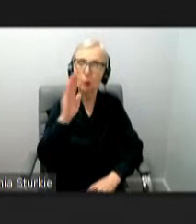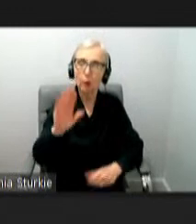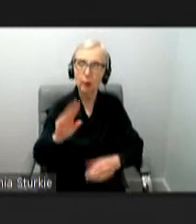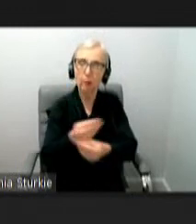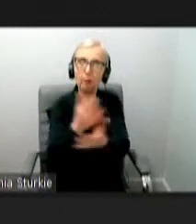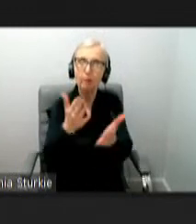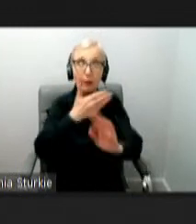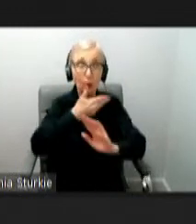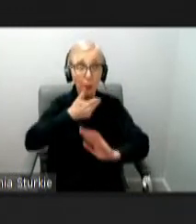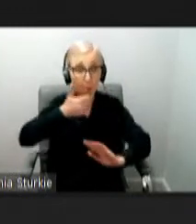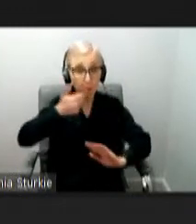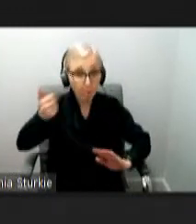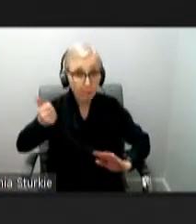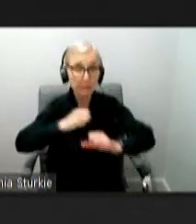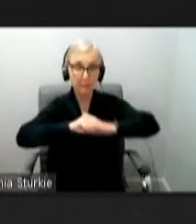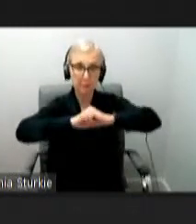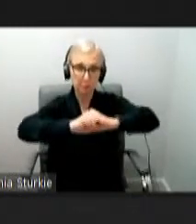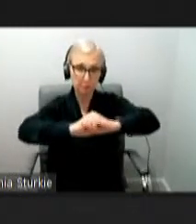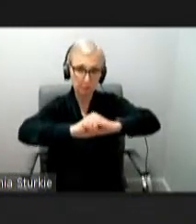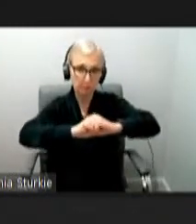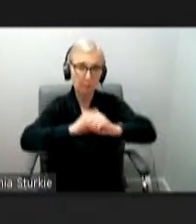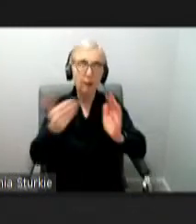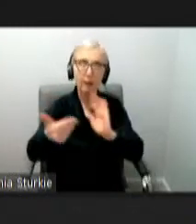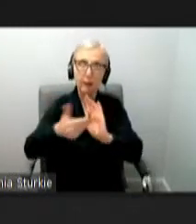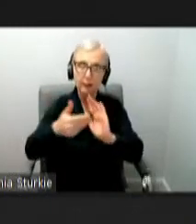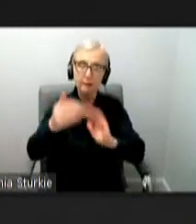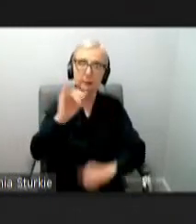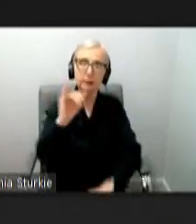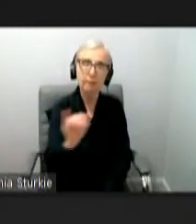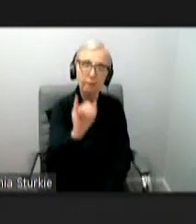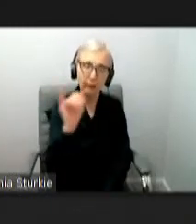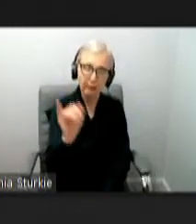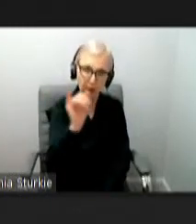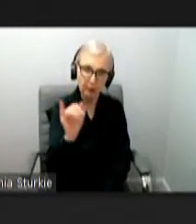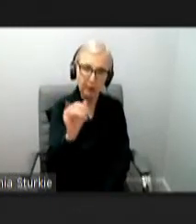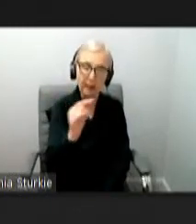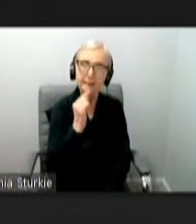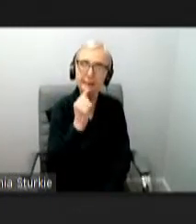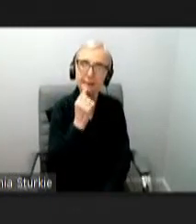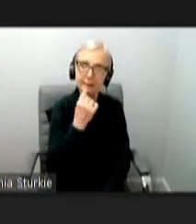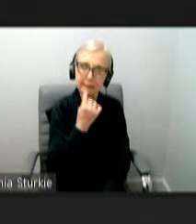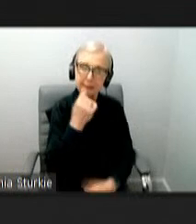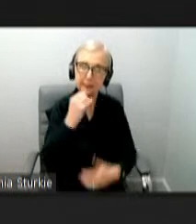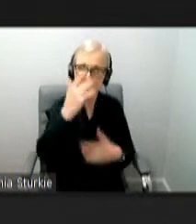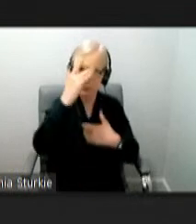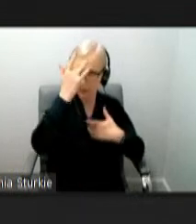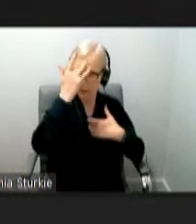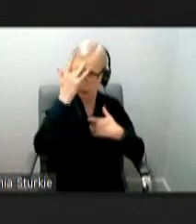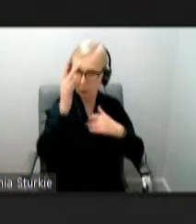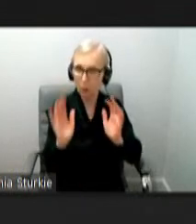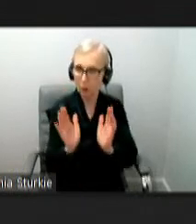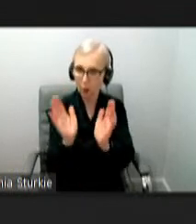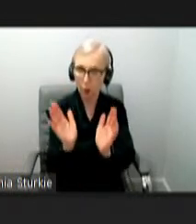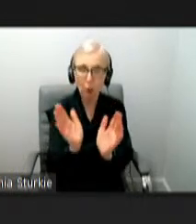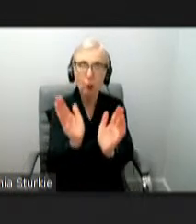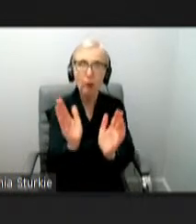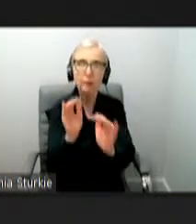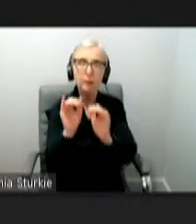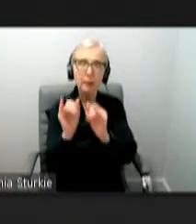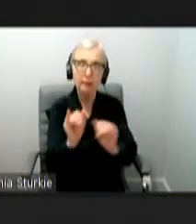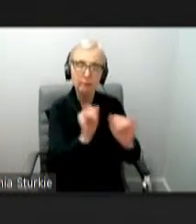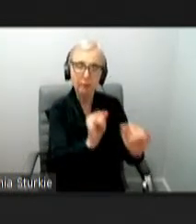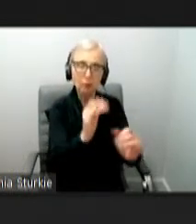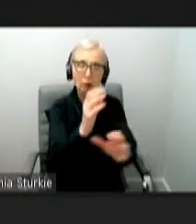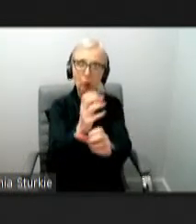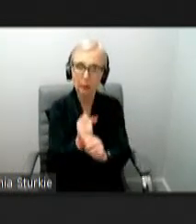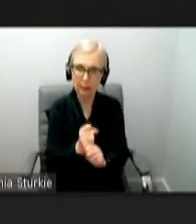you the greatest level of protection against infection and against severe disease. So certainly urge individuals to receive